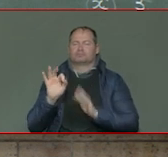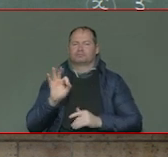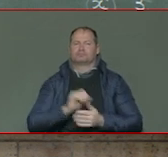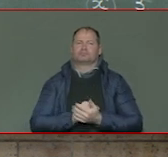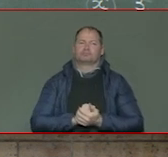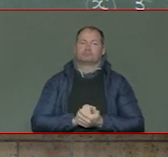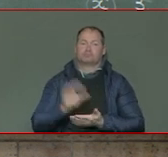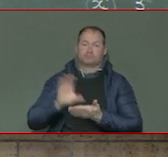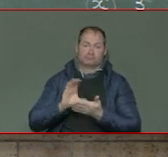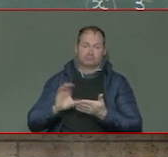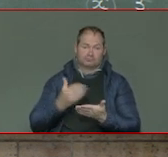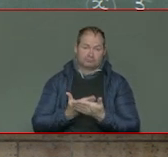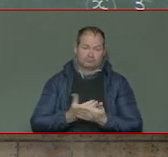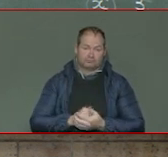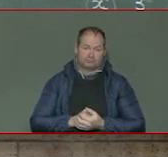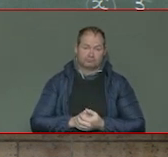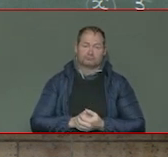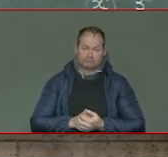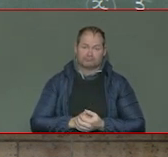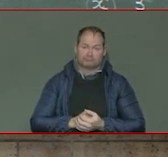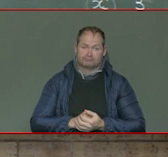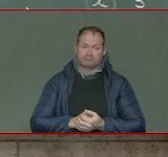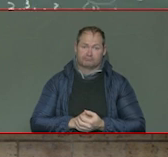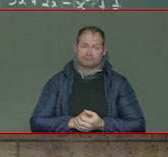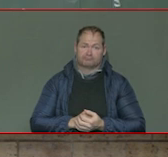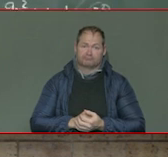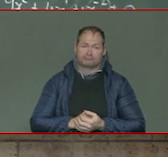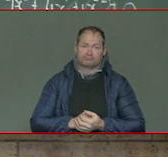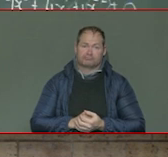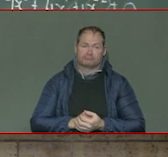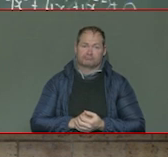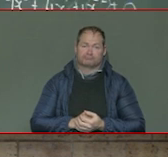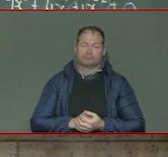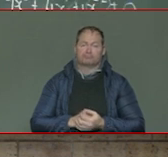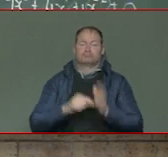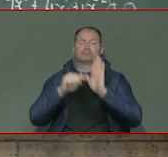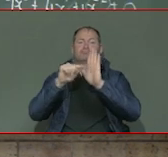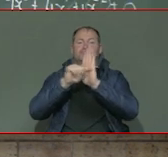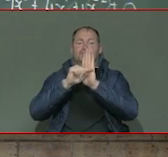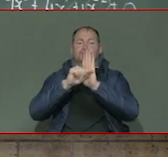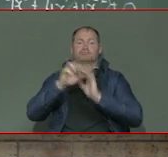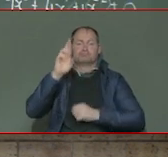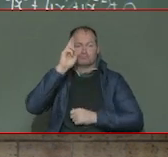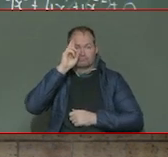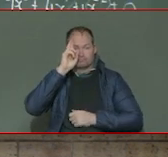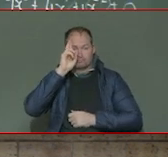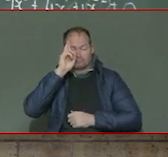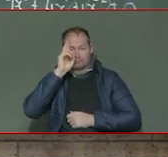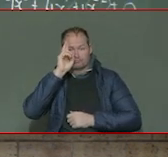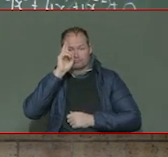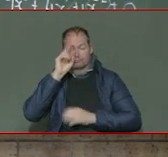that cancels out? Agree? Now, the negative, remember the negative can be